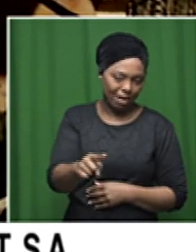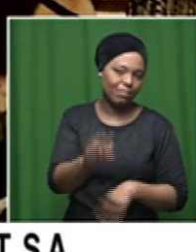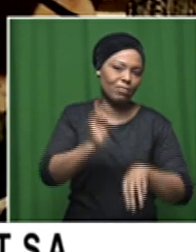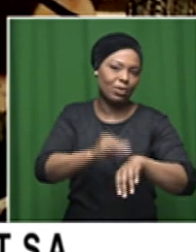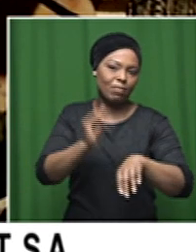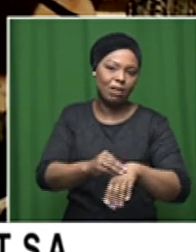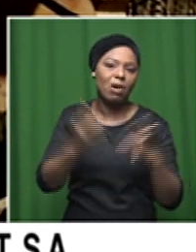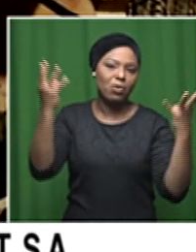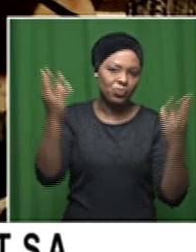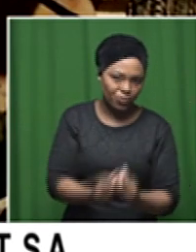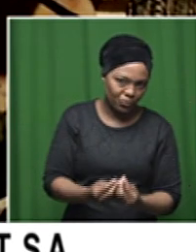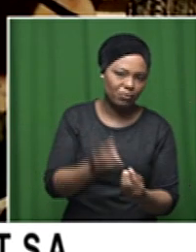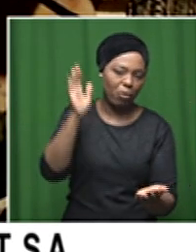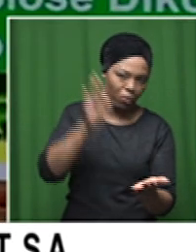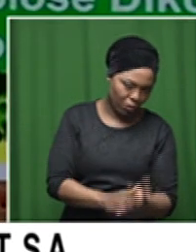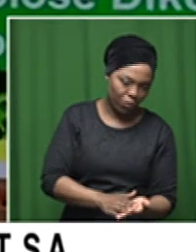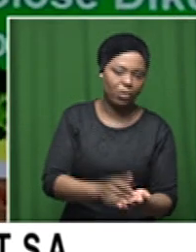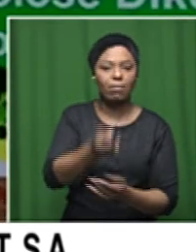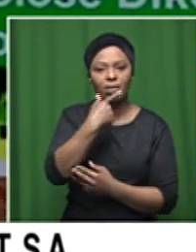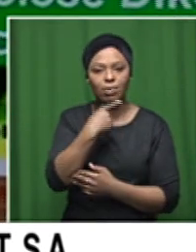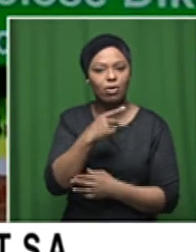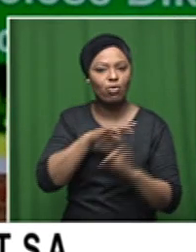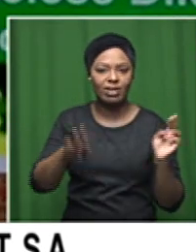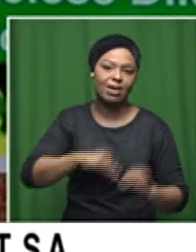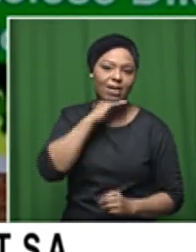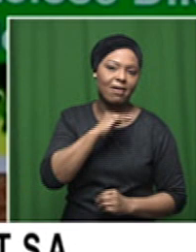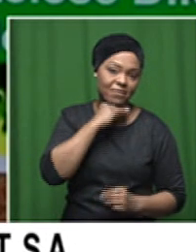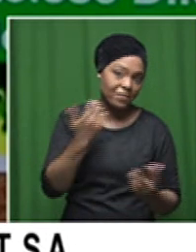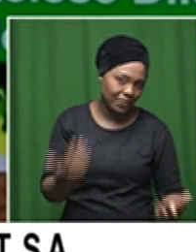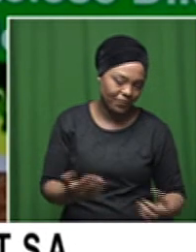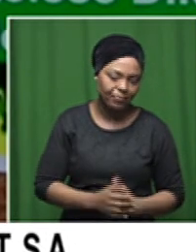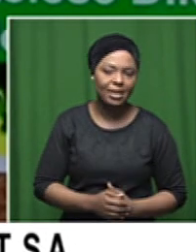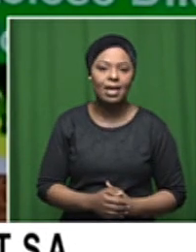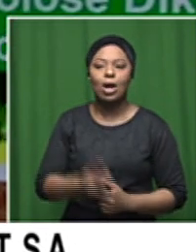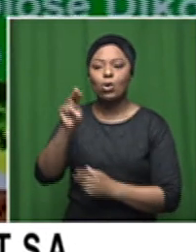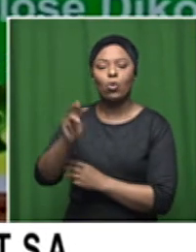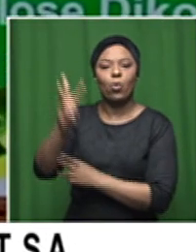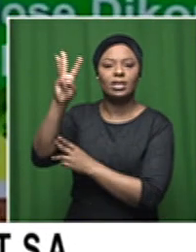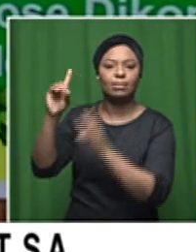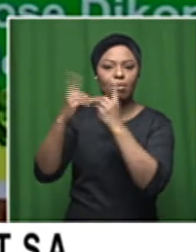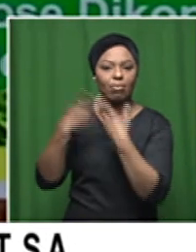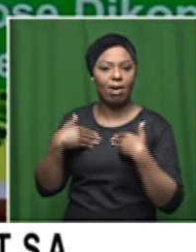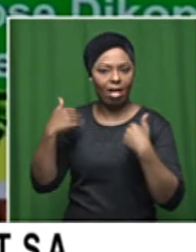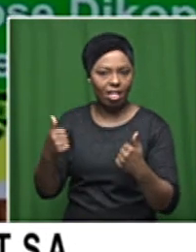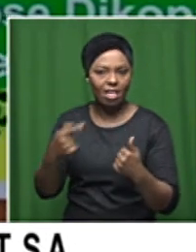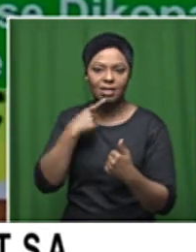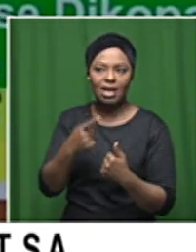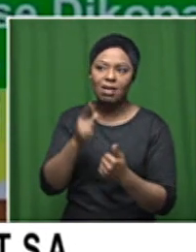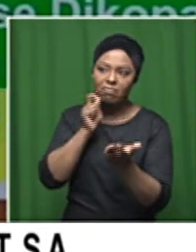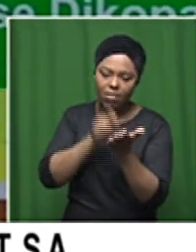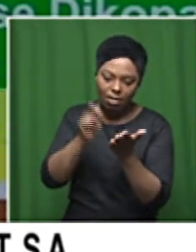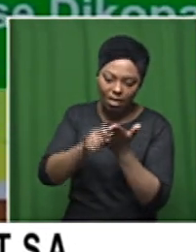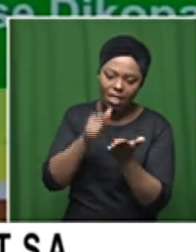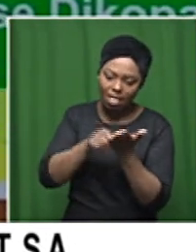we don't have enough medication. The Northwest Department of Health says it has since written to Treasury